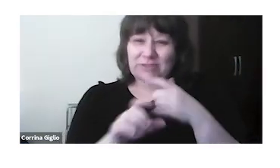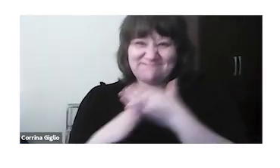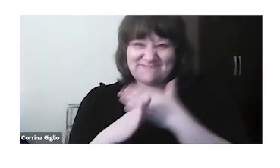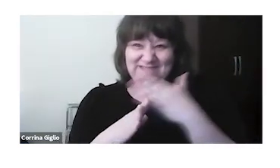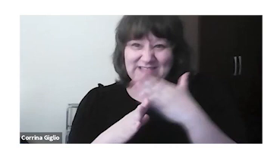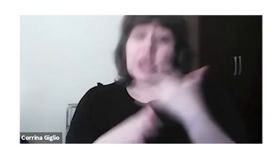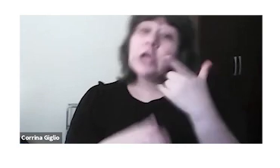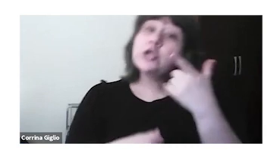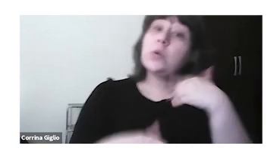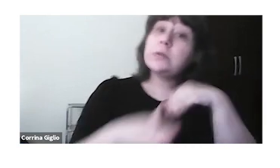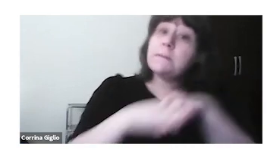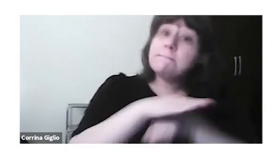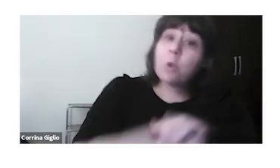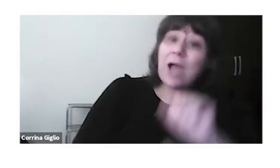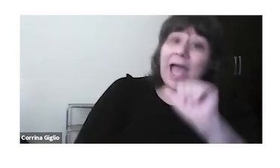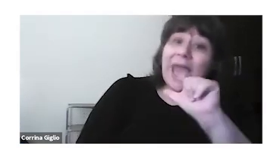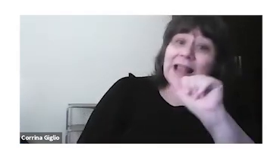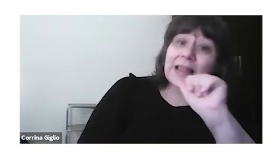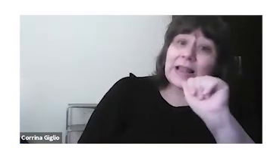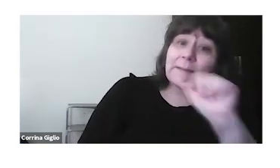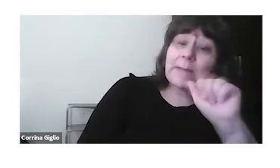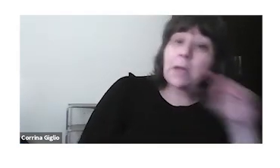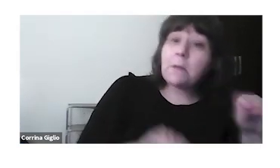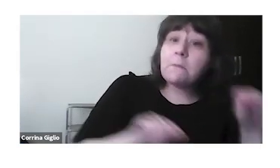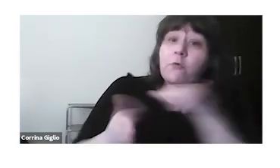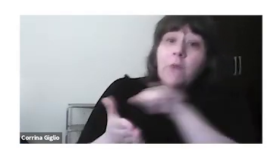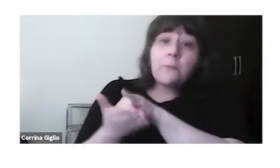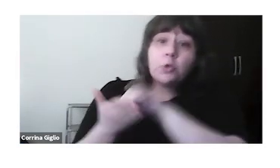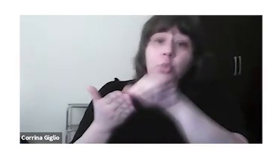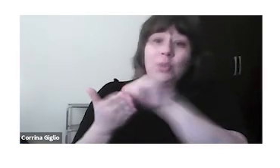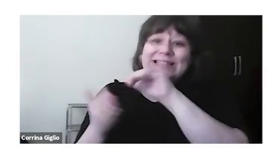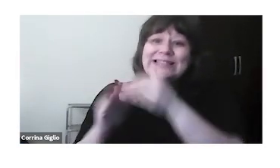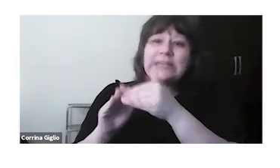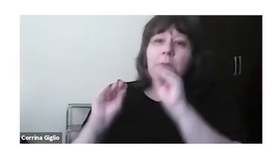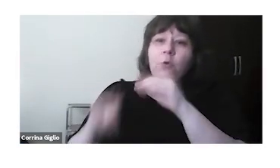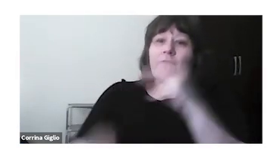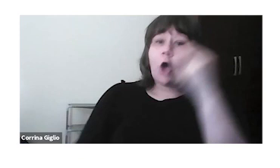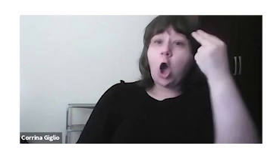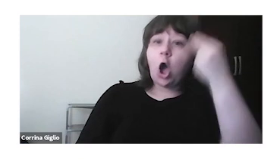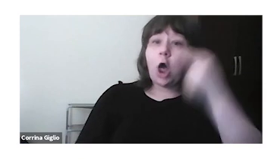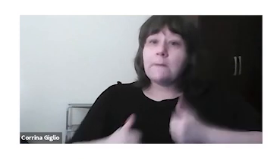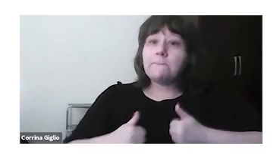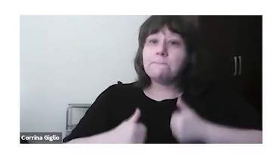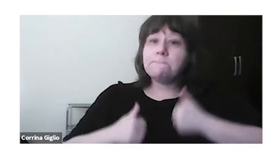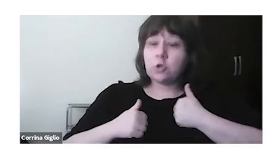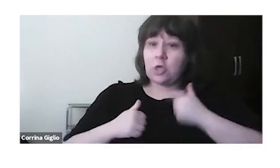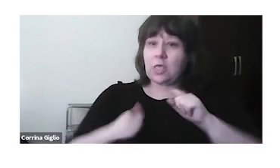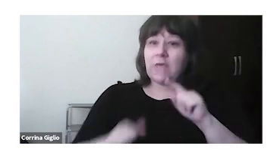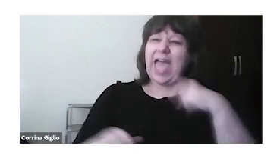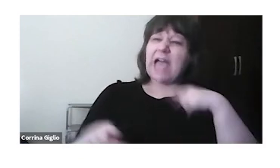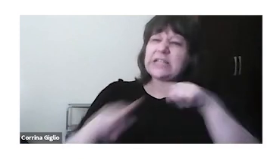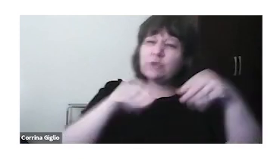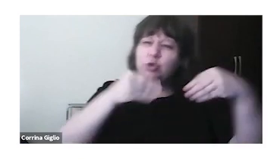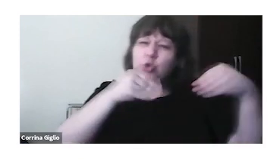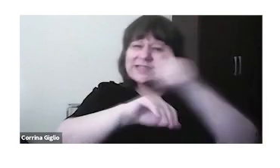born in Alabama, moved to New York City and lived in Harlem for most of her life. She had boutiques in Midtown Manhattan,